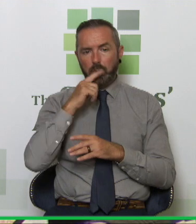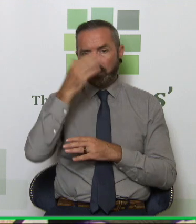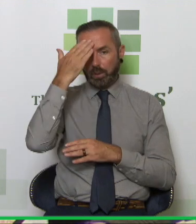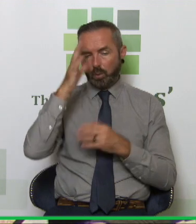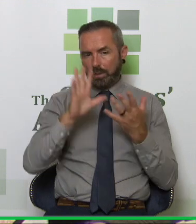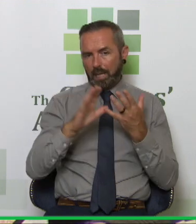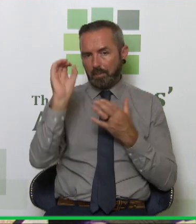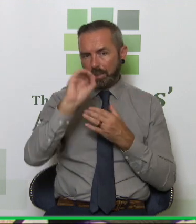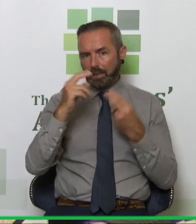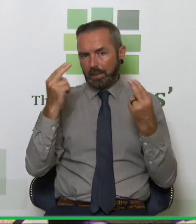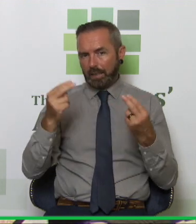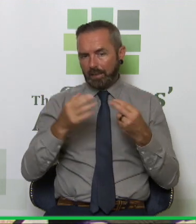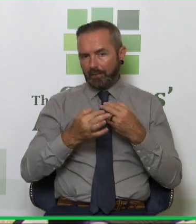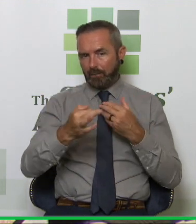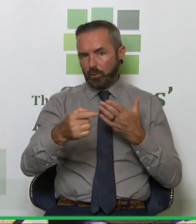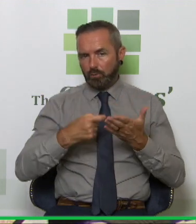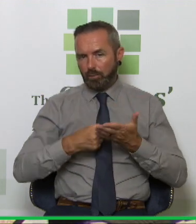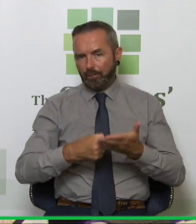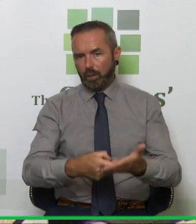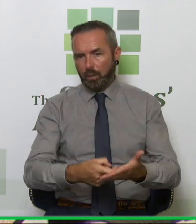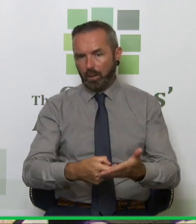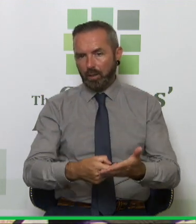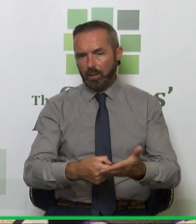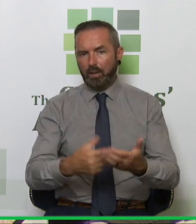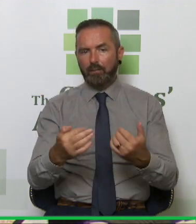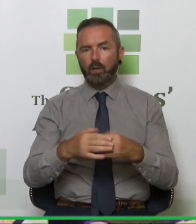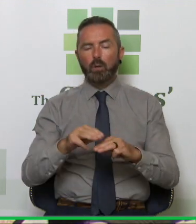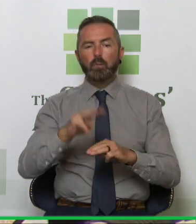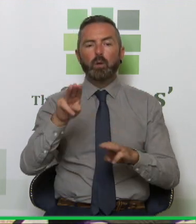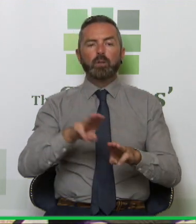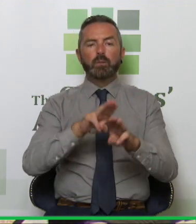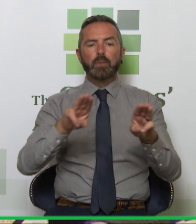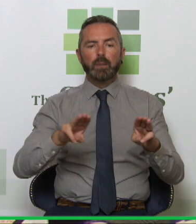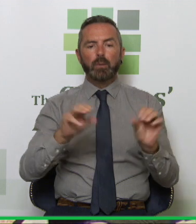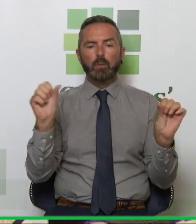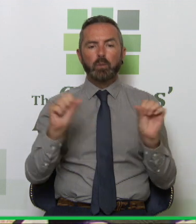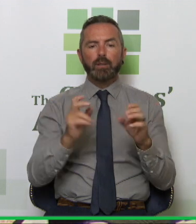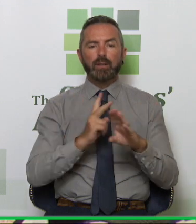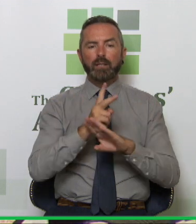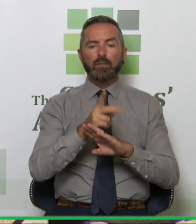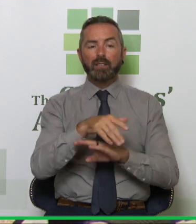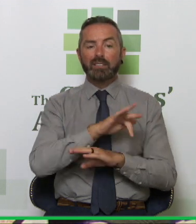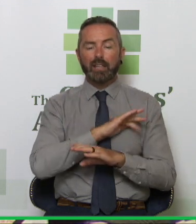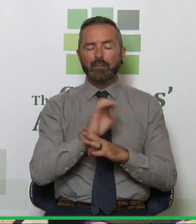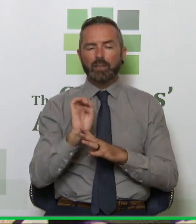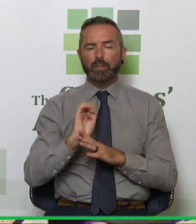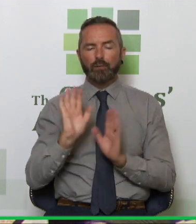may need onward referral, and for the vast majority of people, the brief intervention in and of itself will be